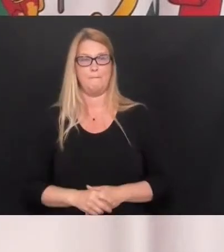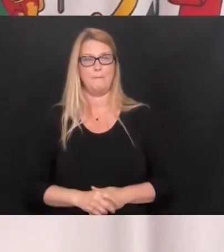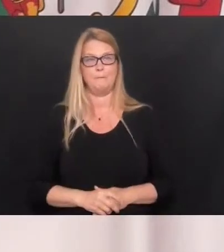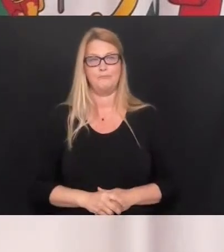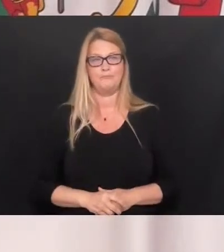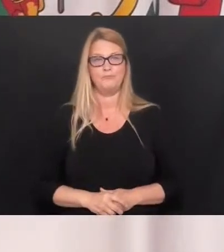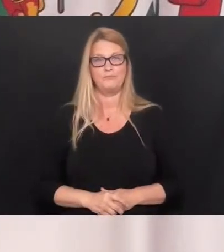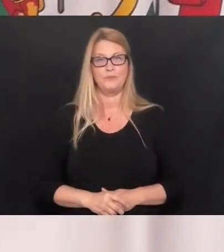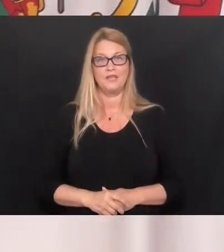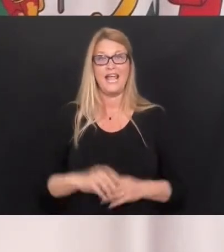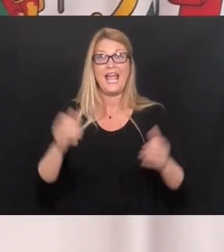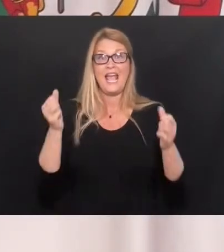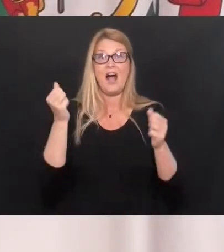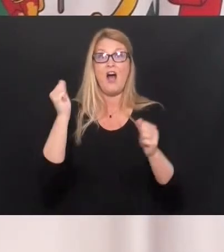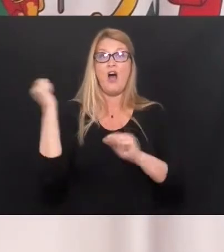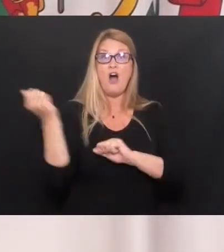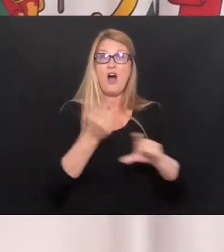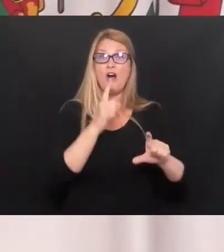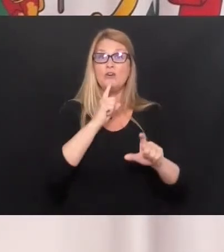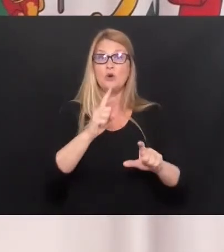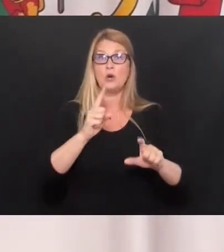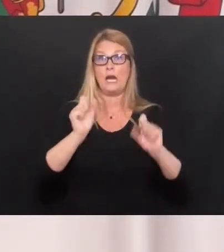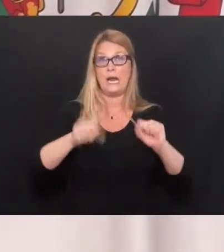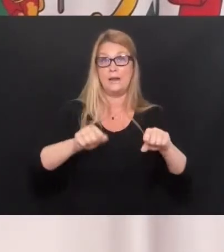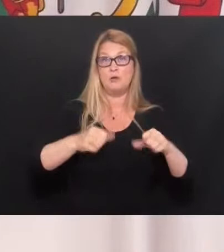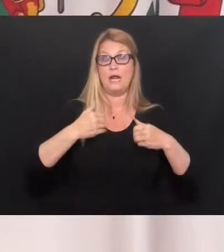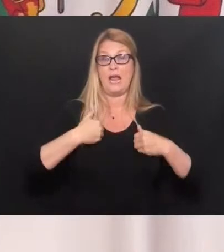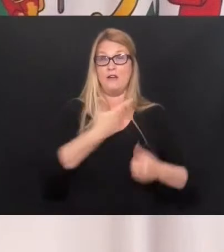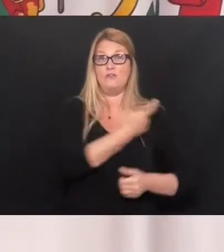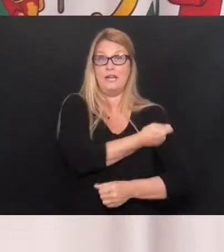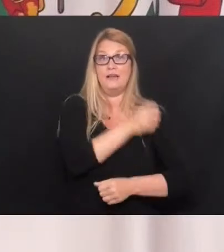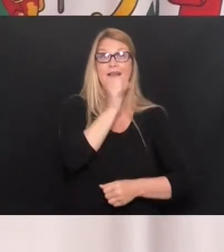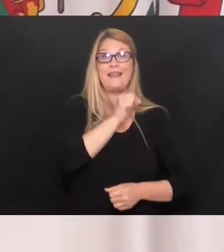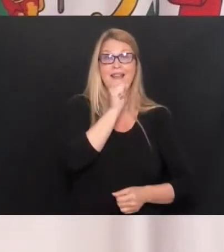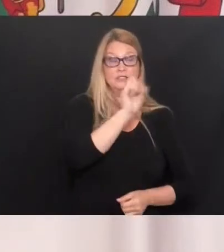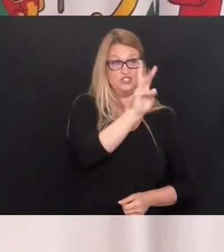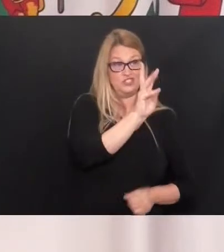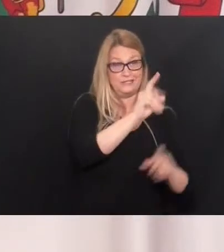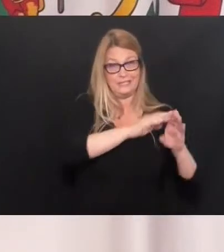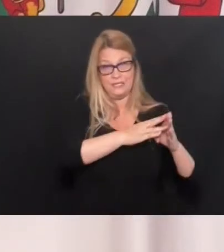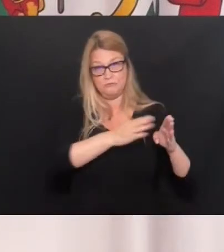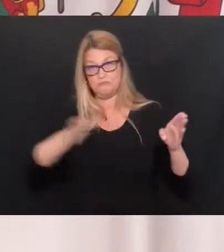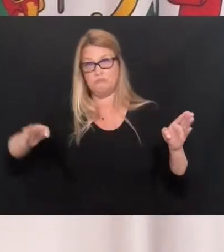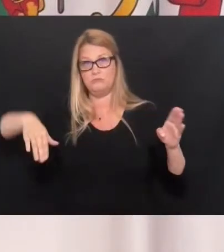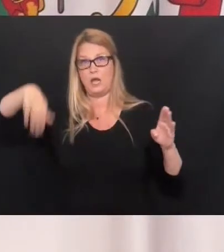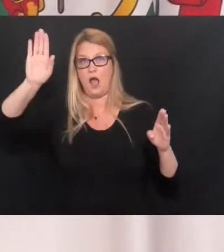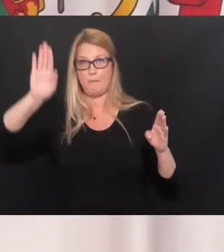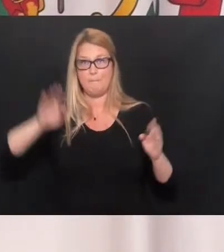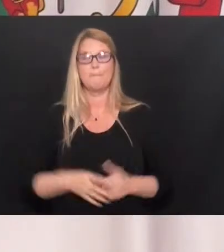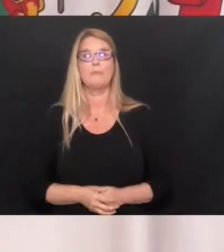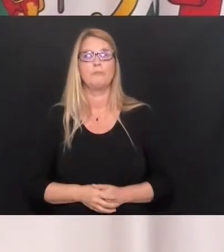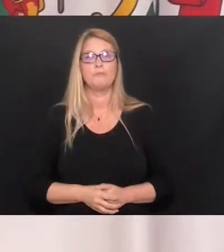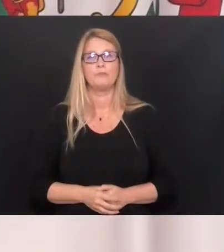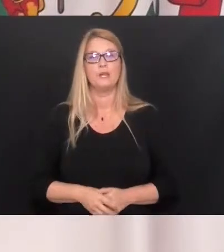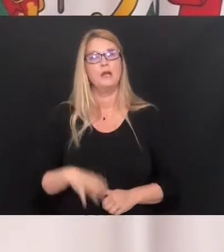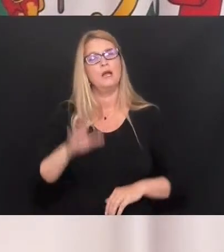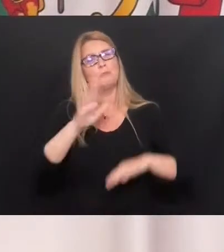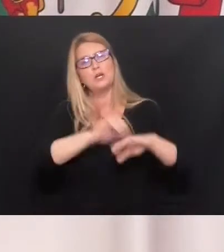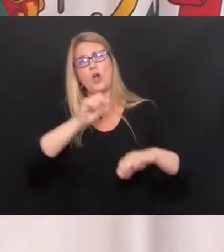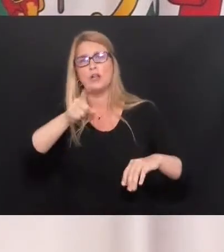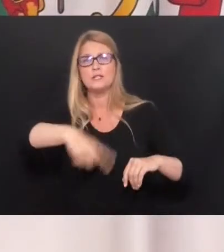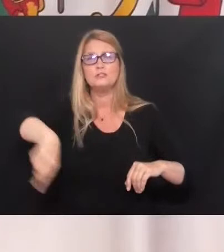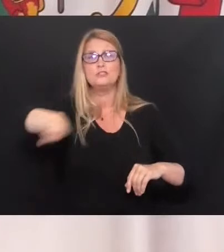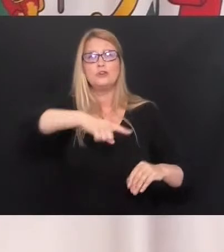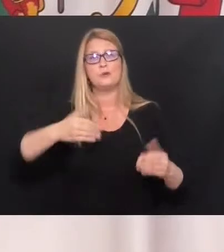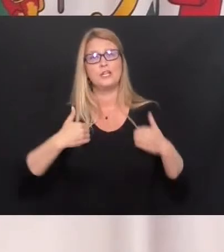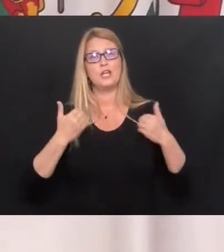All those that are eligible for the vaccine are anyone 16 years of age and older. I am again calling on our young